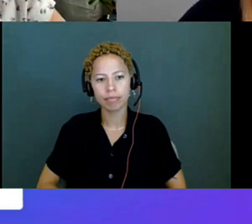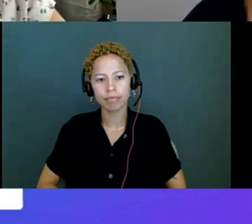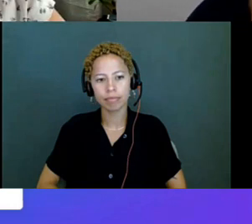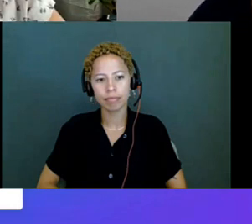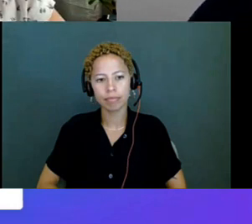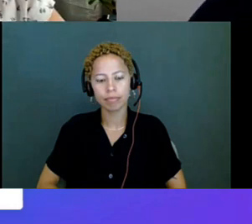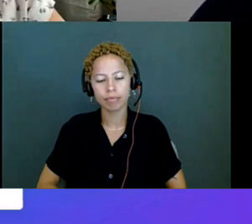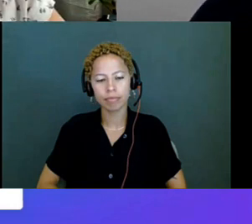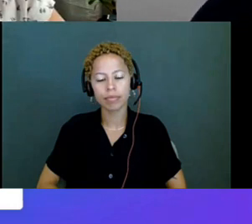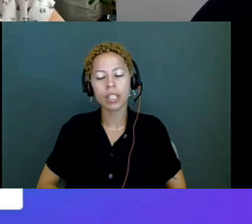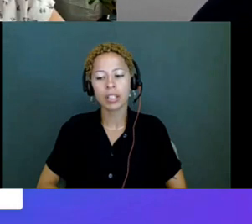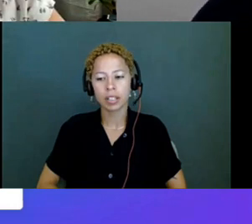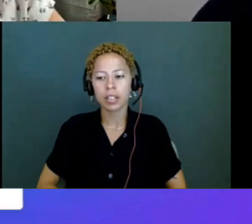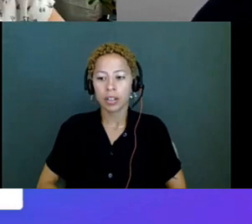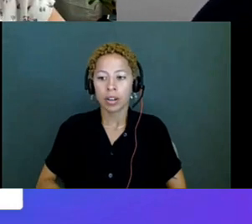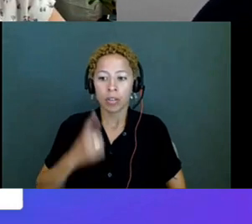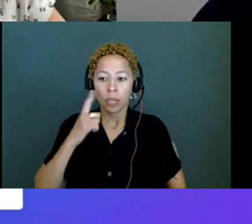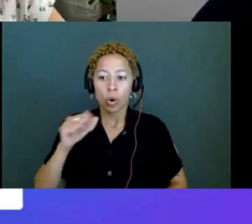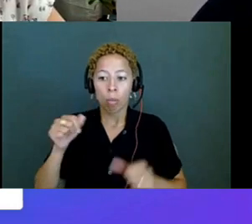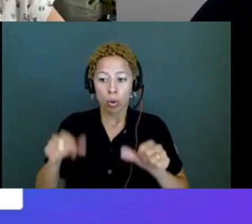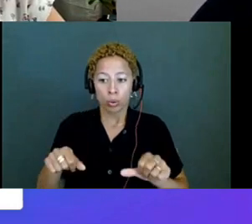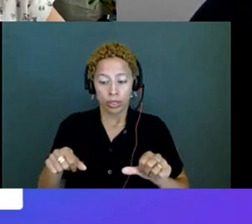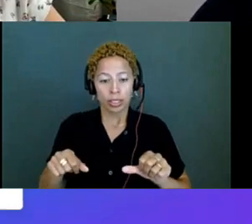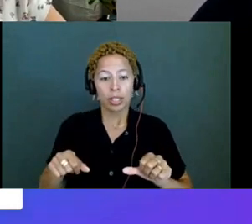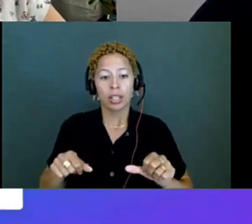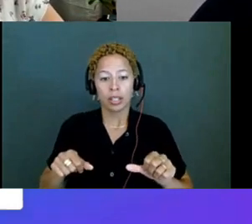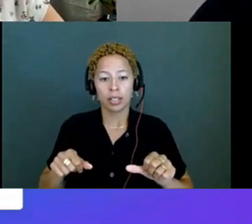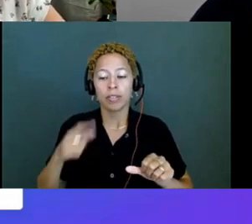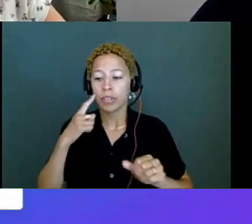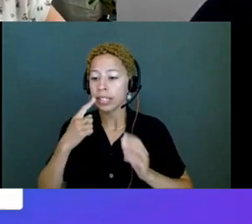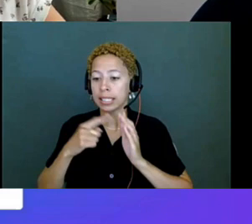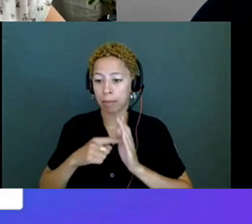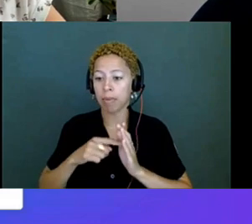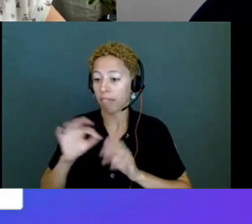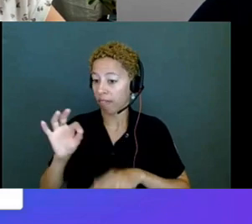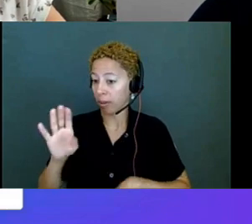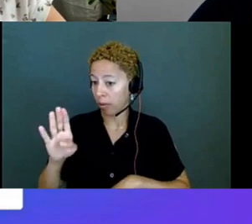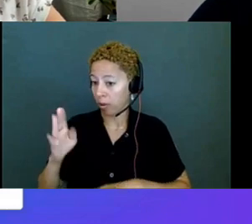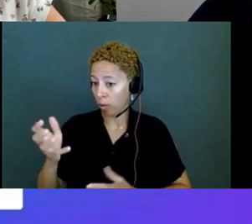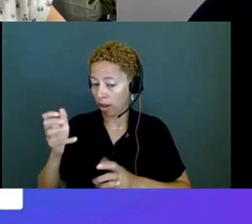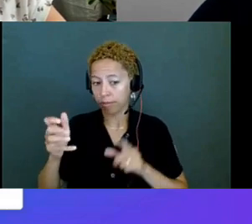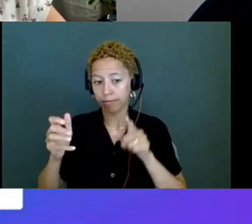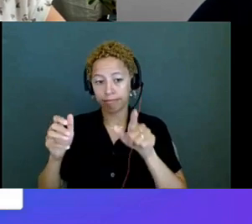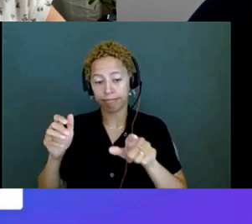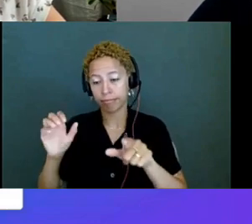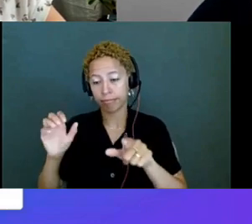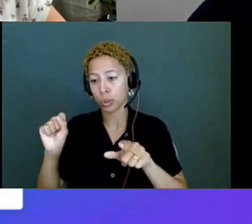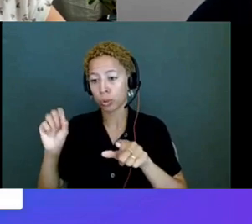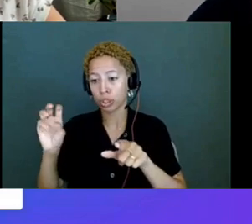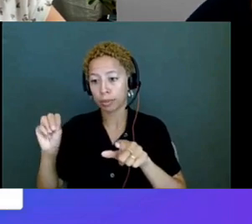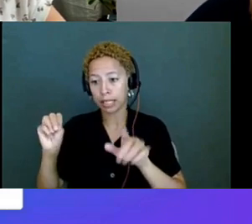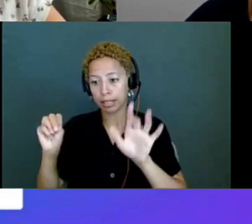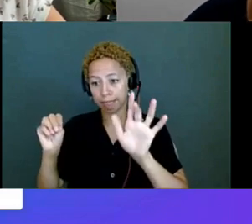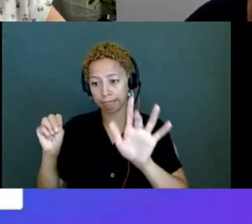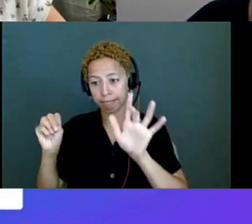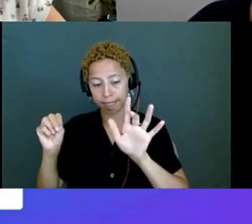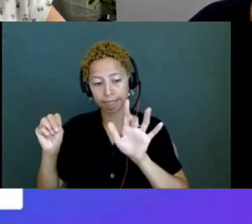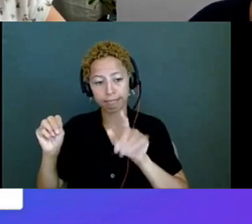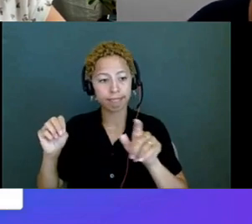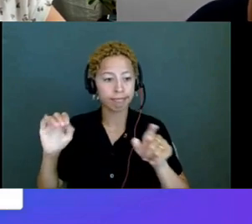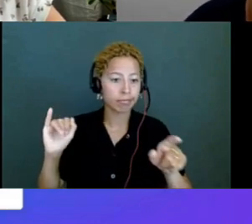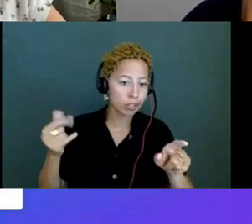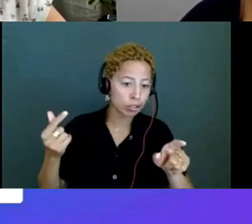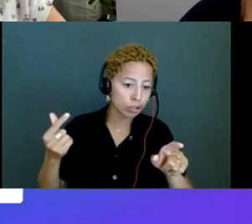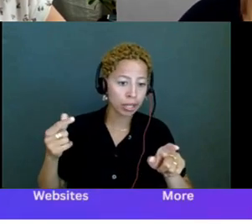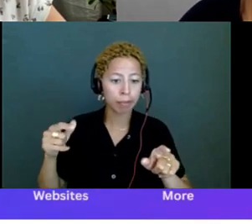if I was going for a Facebook post, I'd click social media at the top. You can choose the different ones, Instagram, Facebook,